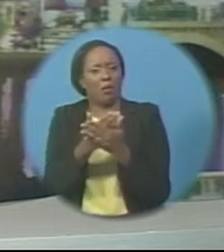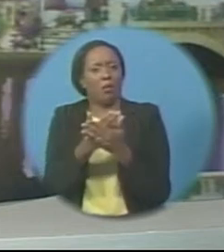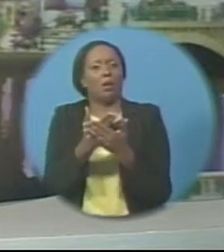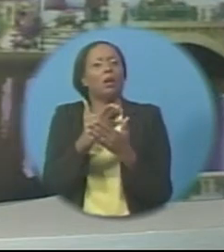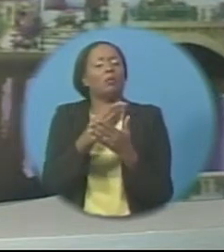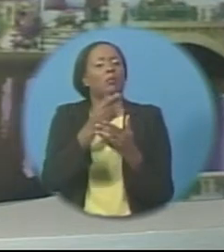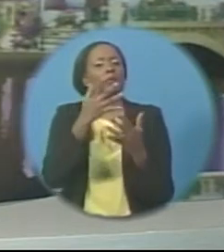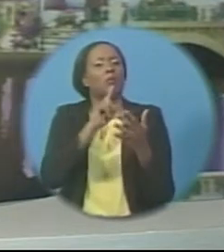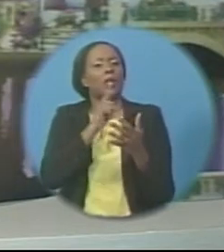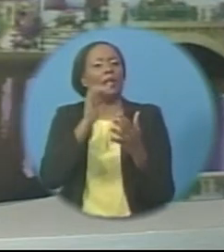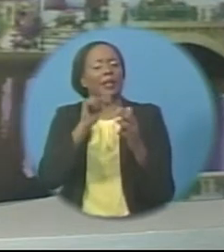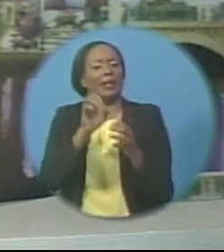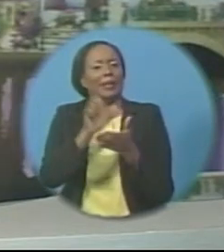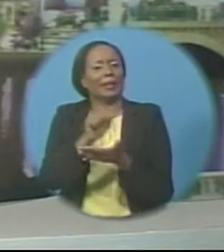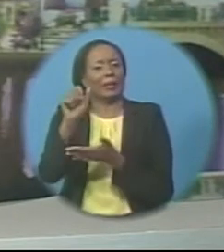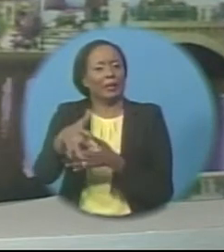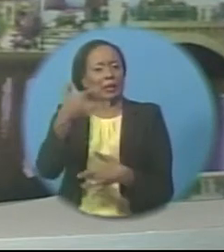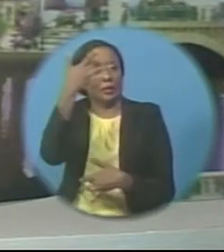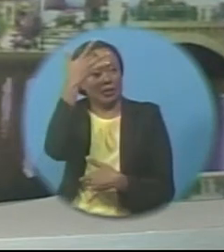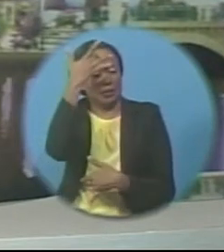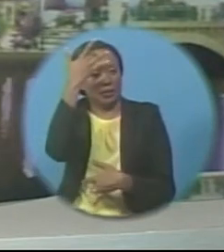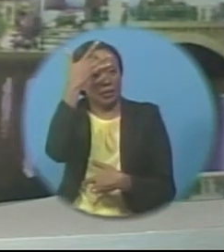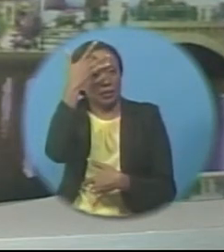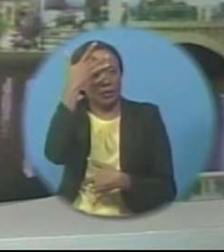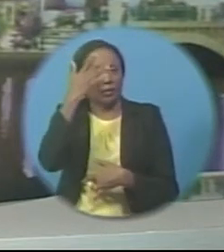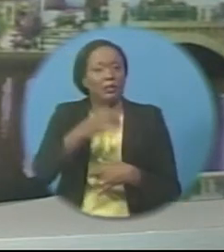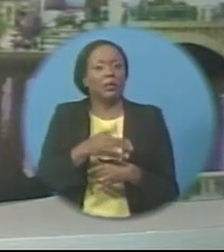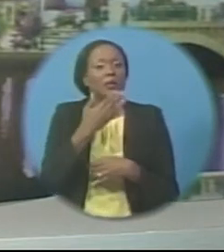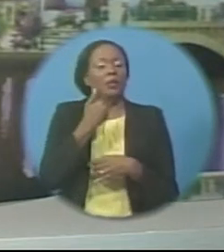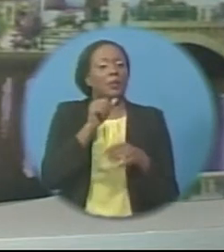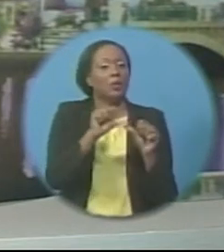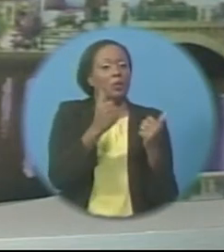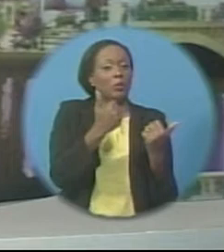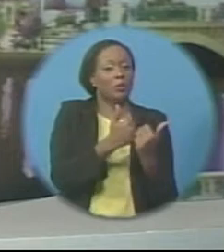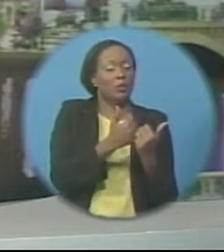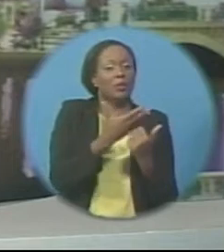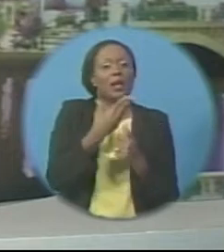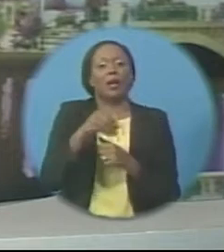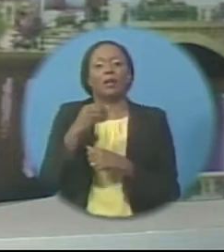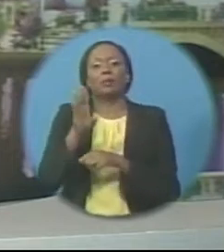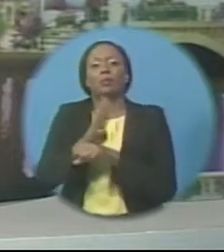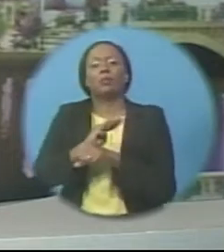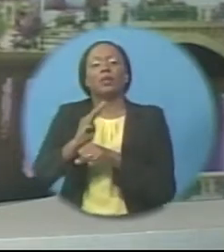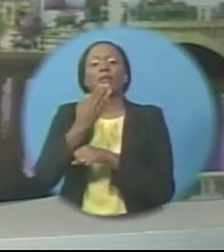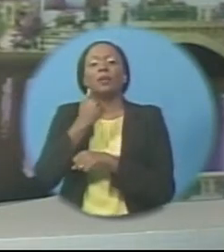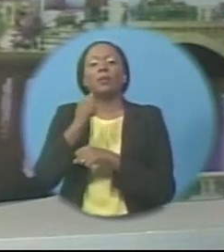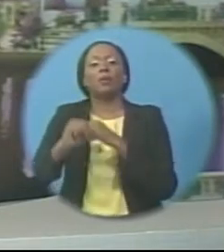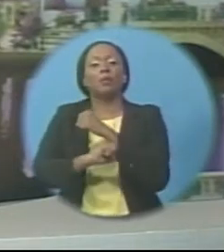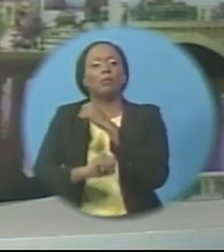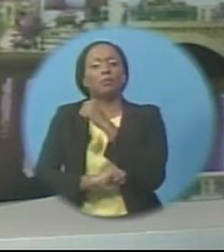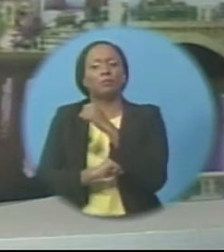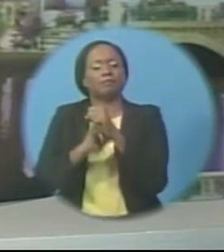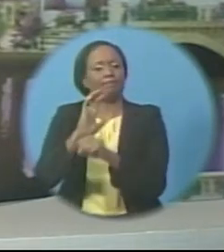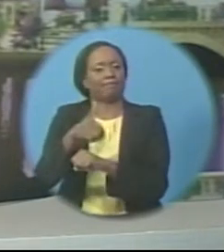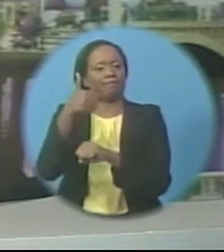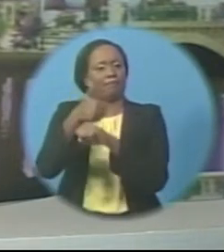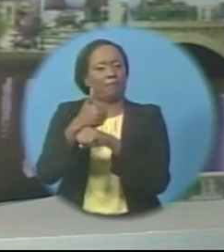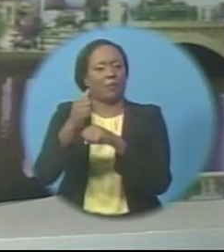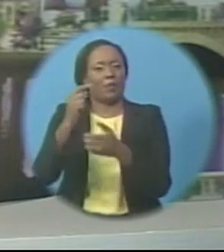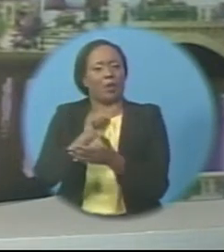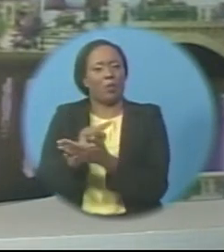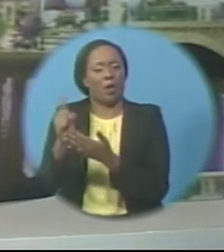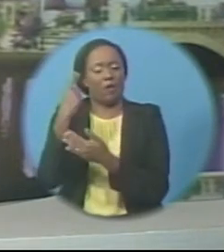the disease. As the Diabetes Association and the Barbados Diabetes Foundation launched the week of activities to promote